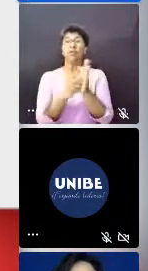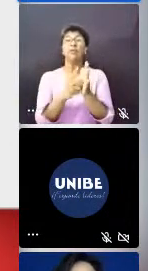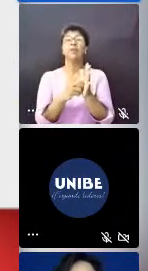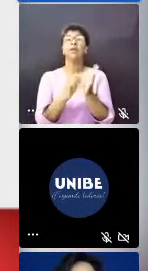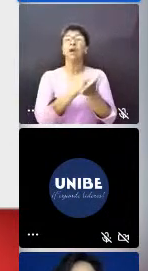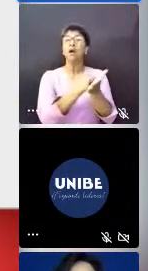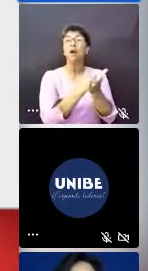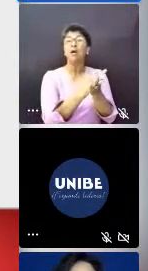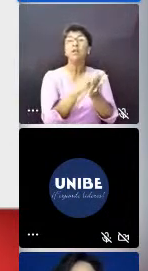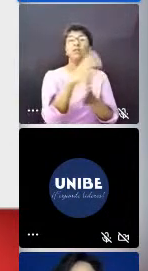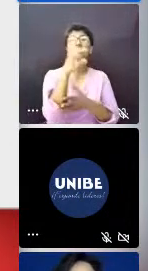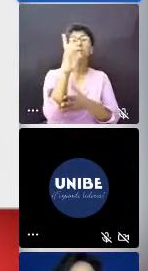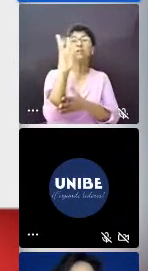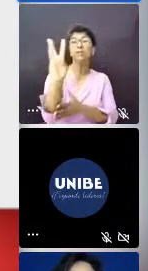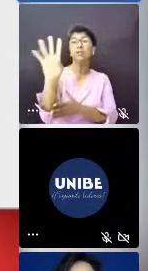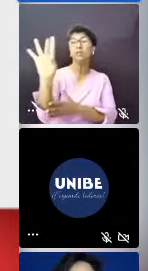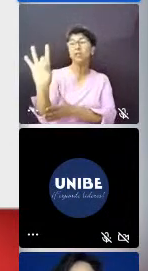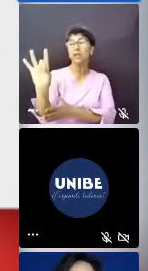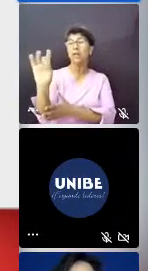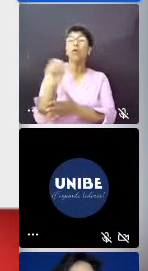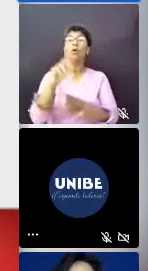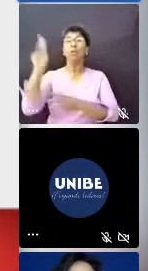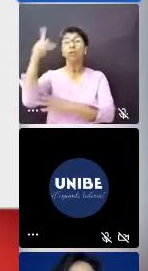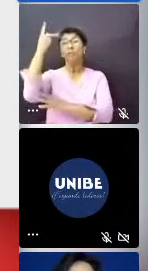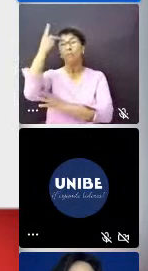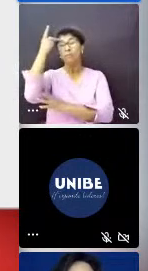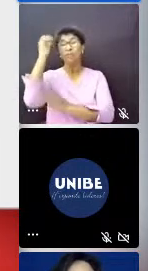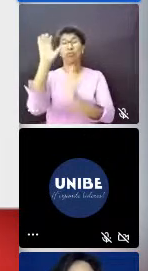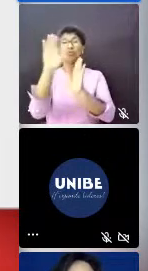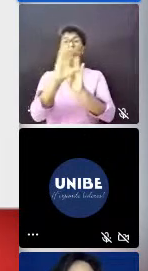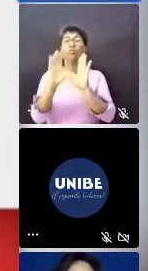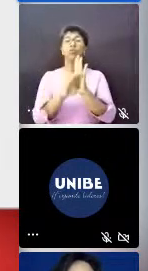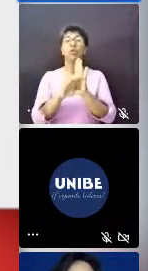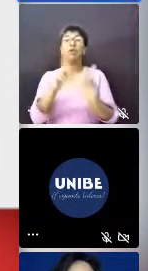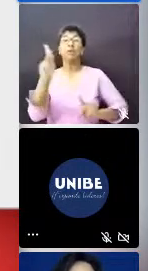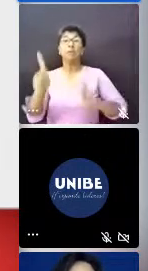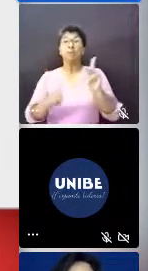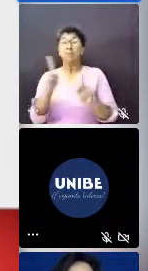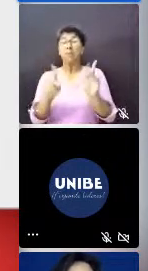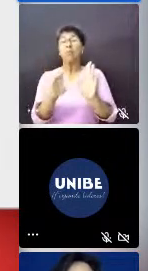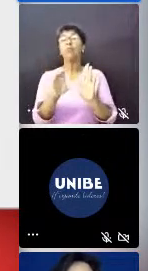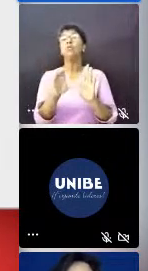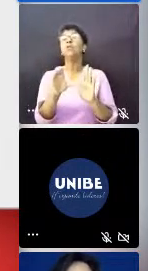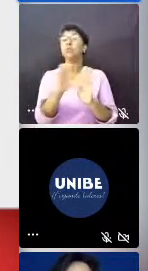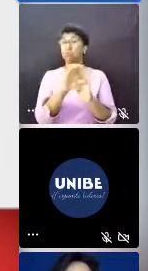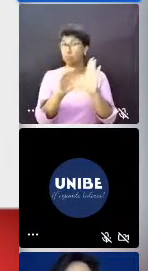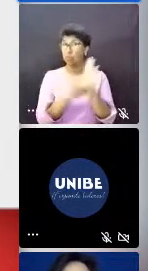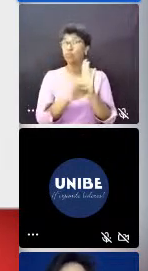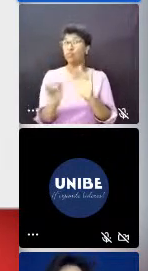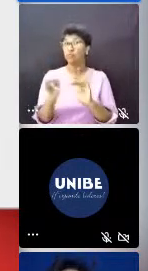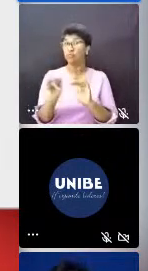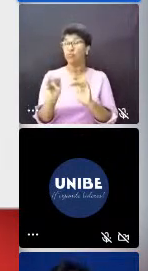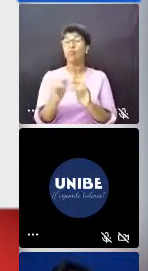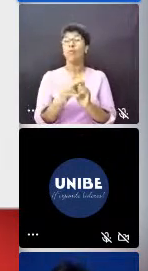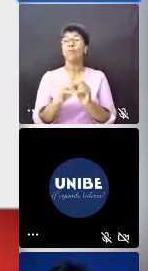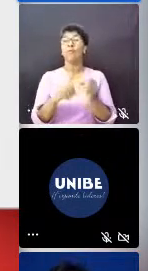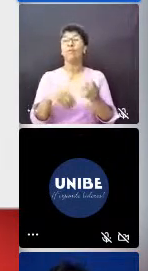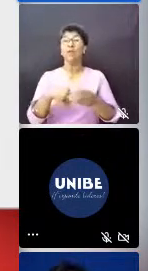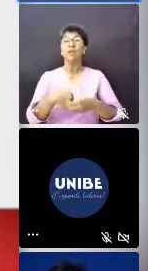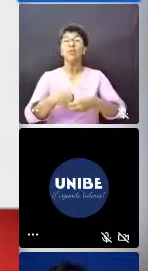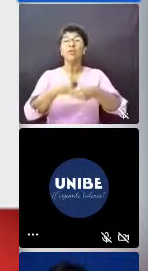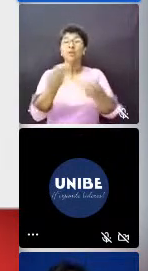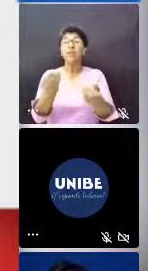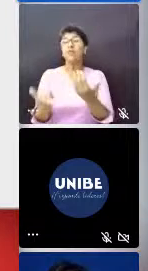of Polish Constitution, and to provide assistance to persons with disabilities to ensure subsistence and